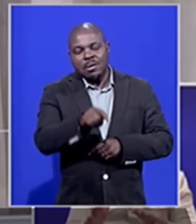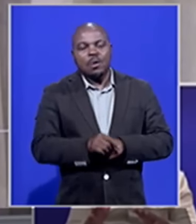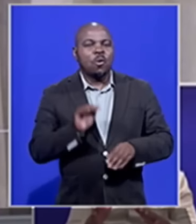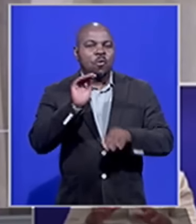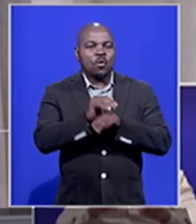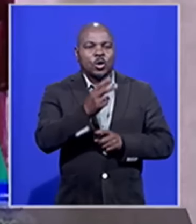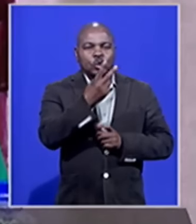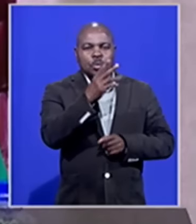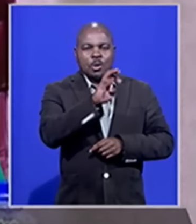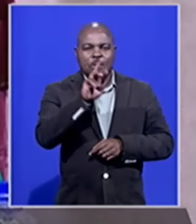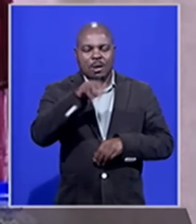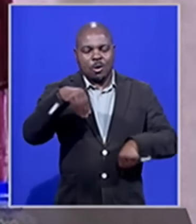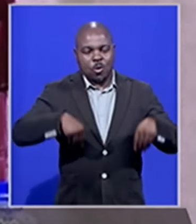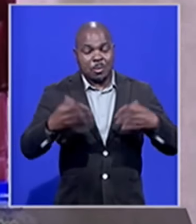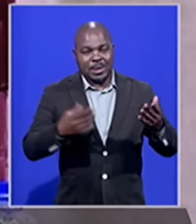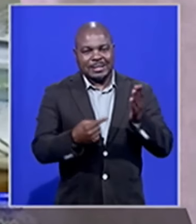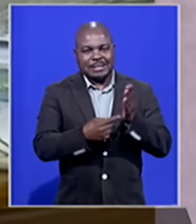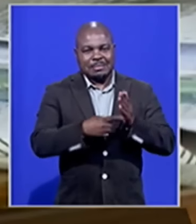sa Tembisa.